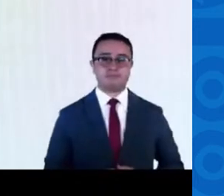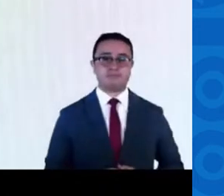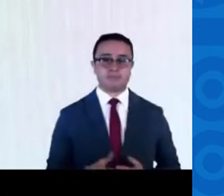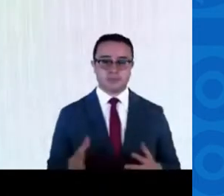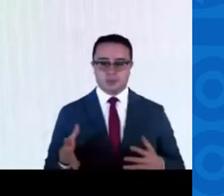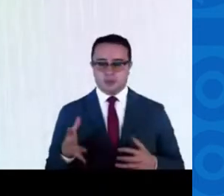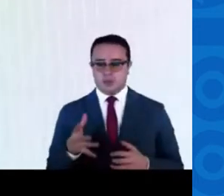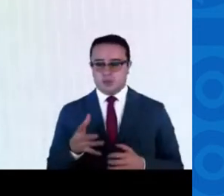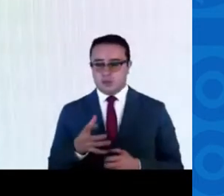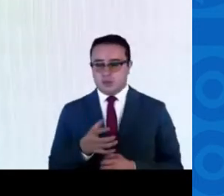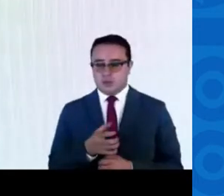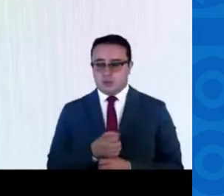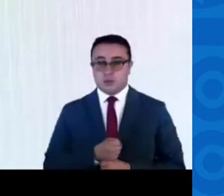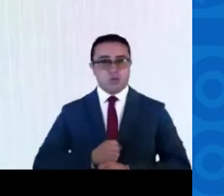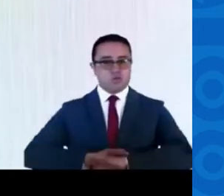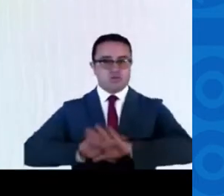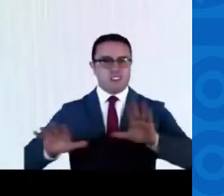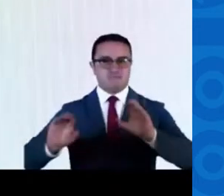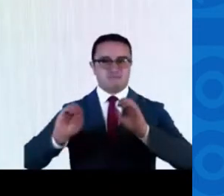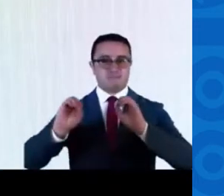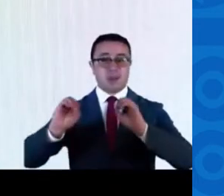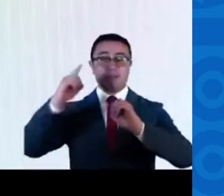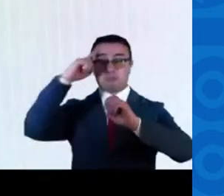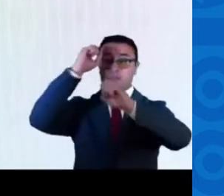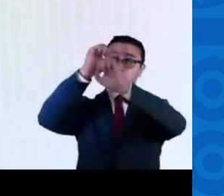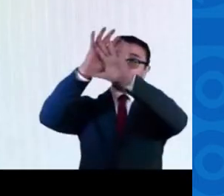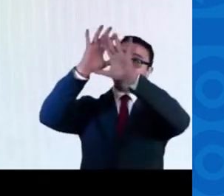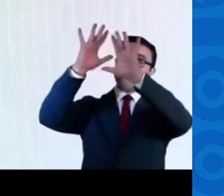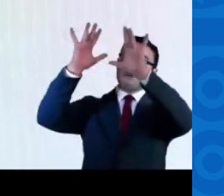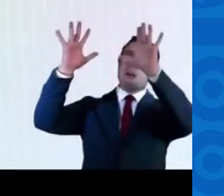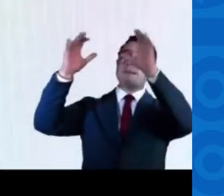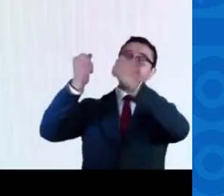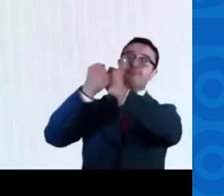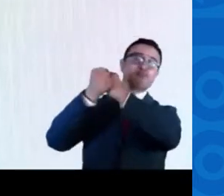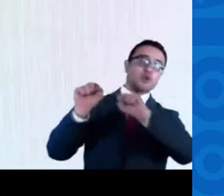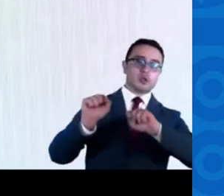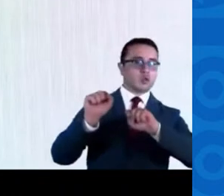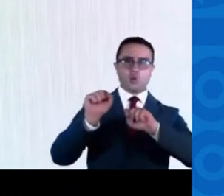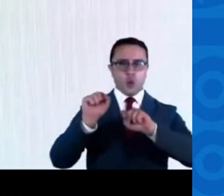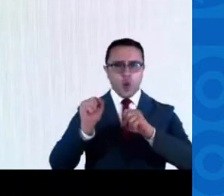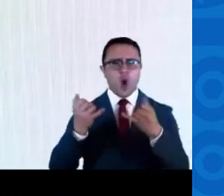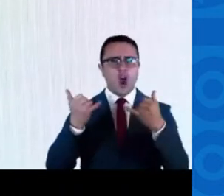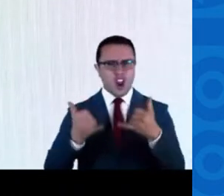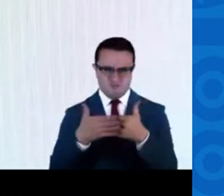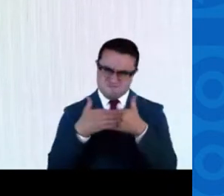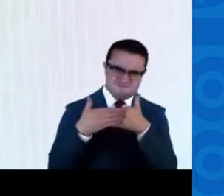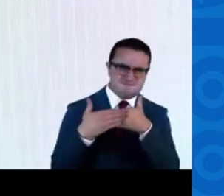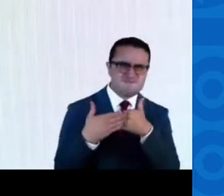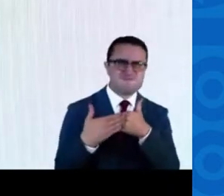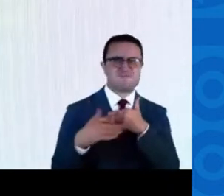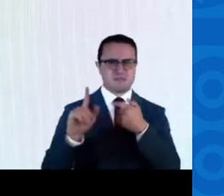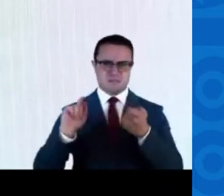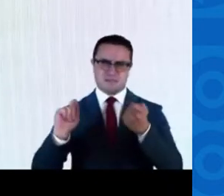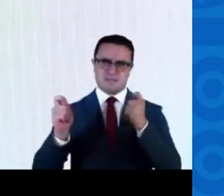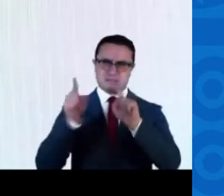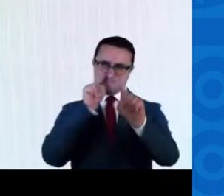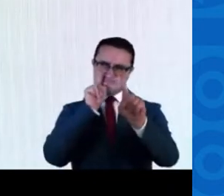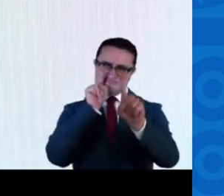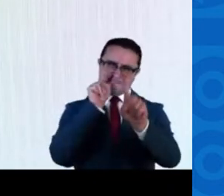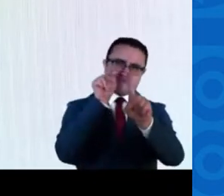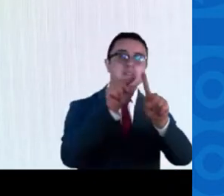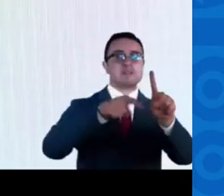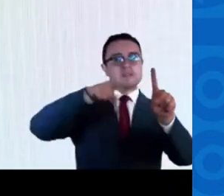with a message, and it is: zero hunger is not an unreachable goal. It is a challenge